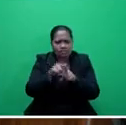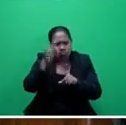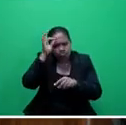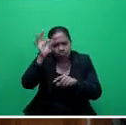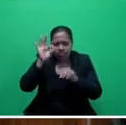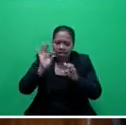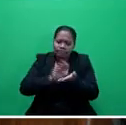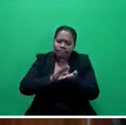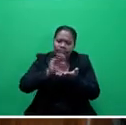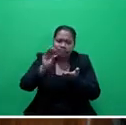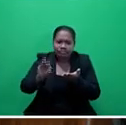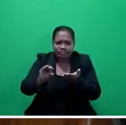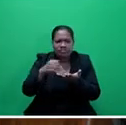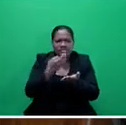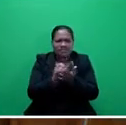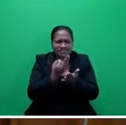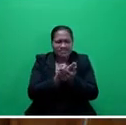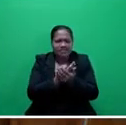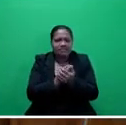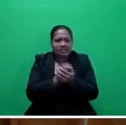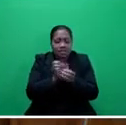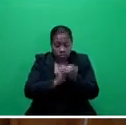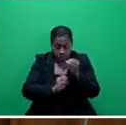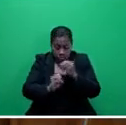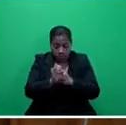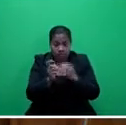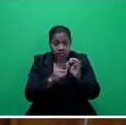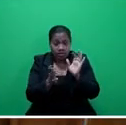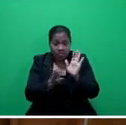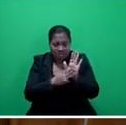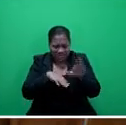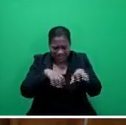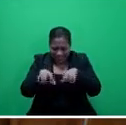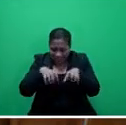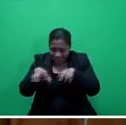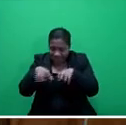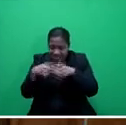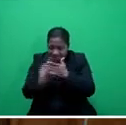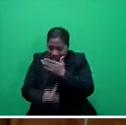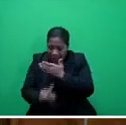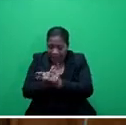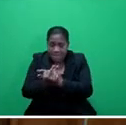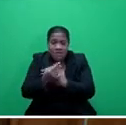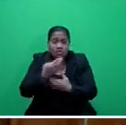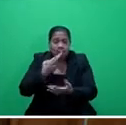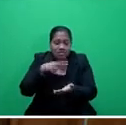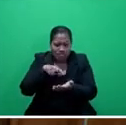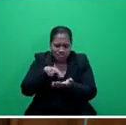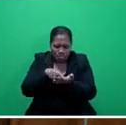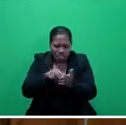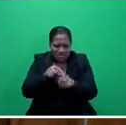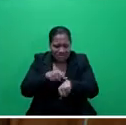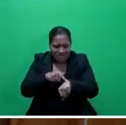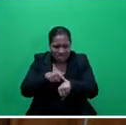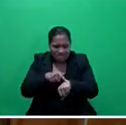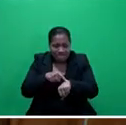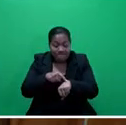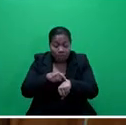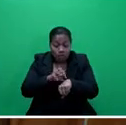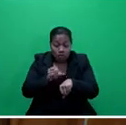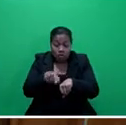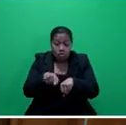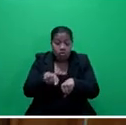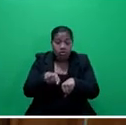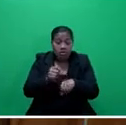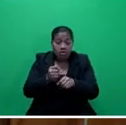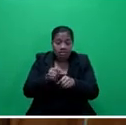the private office of the Office of Prime Minister and the activities conducted during the reported period, and the overall activities conducted